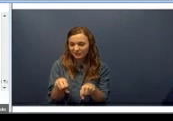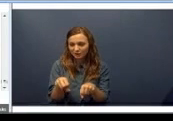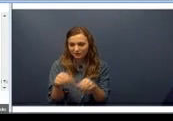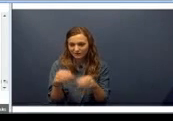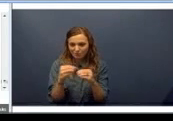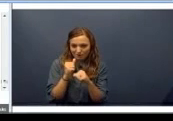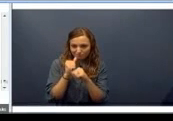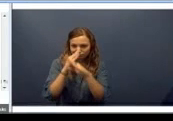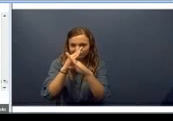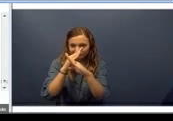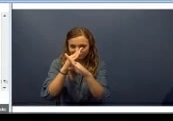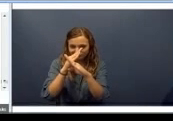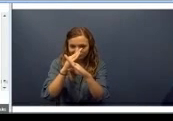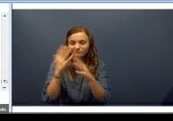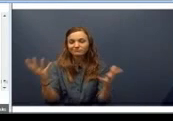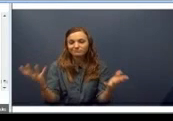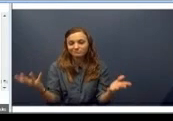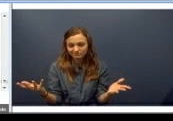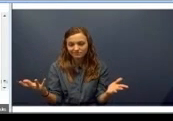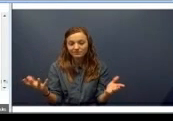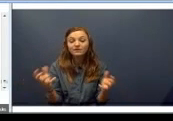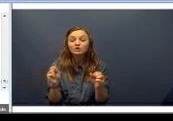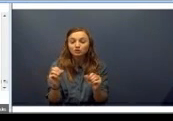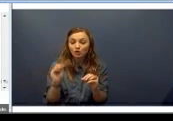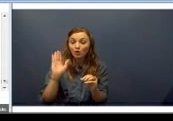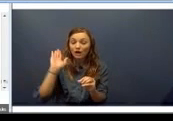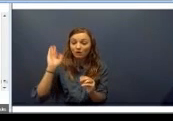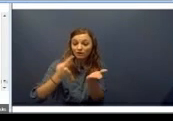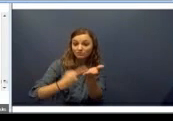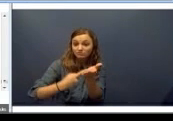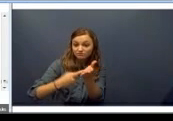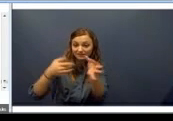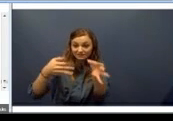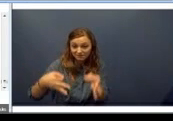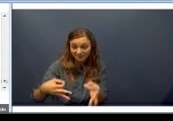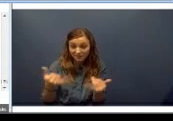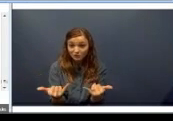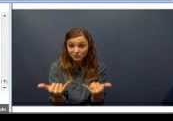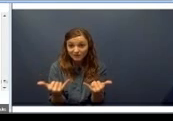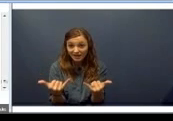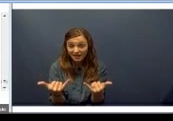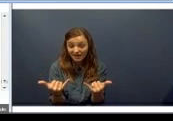the ability to be yet another barrier. And so I'm going to talk about